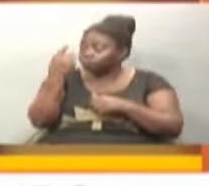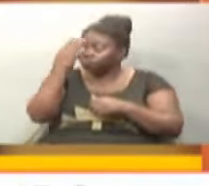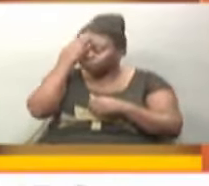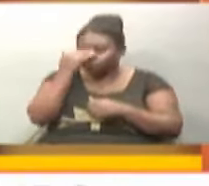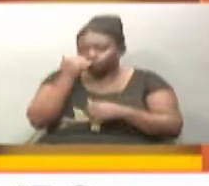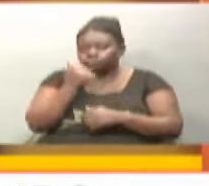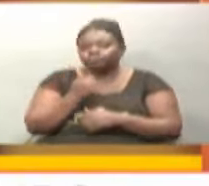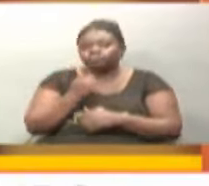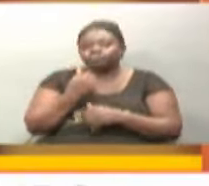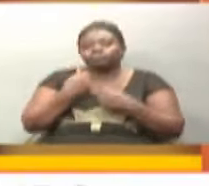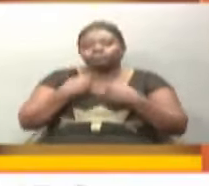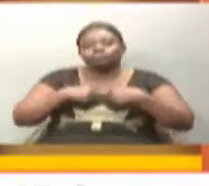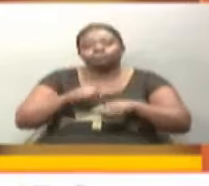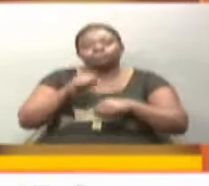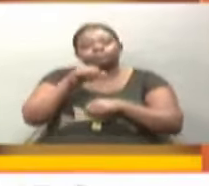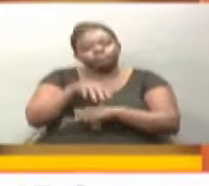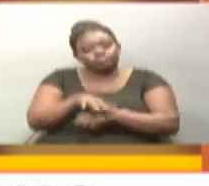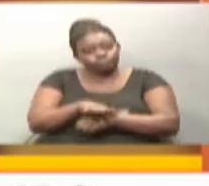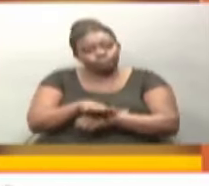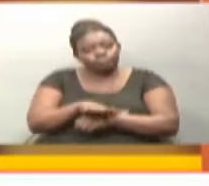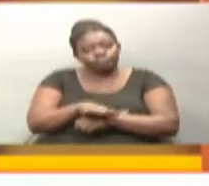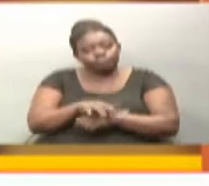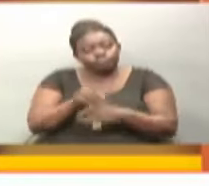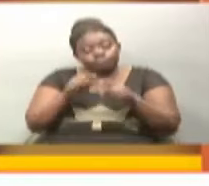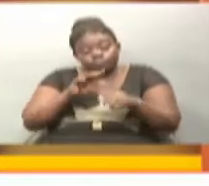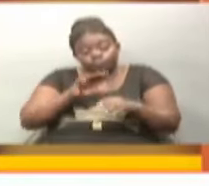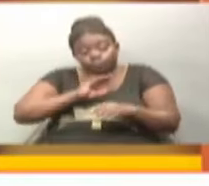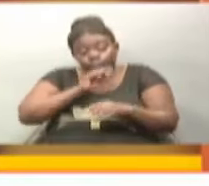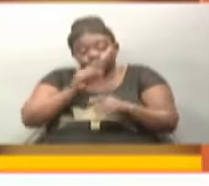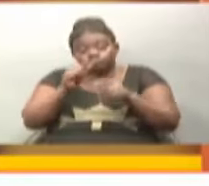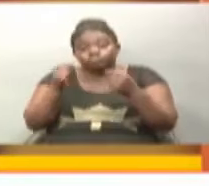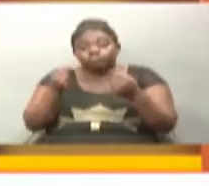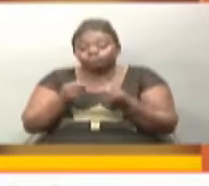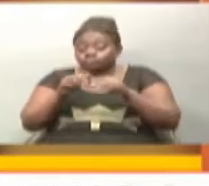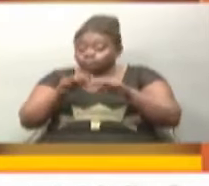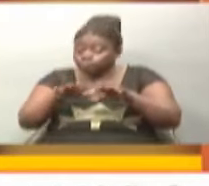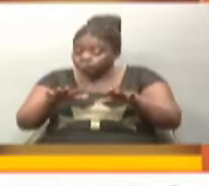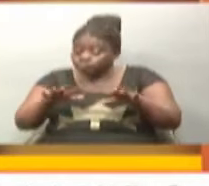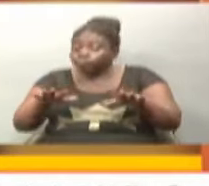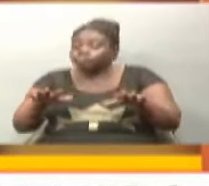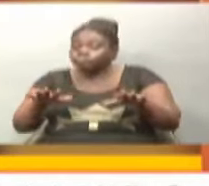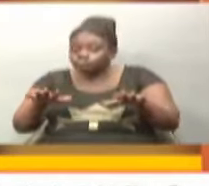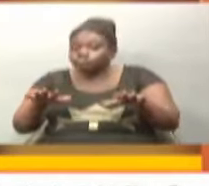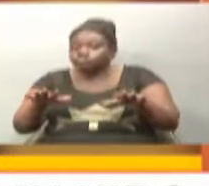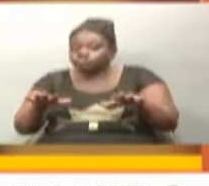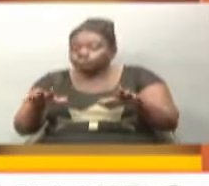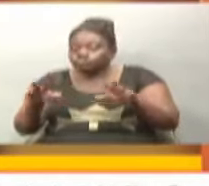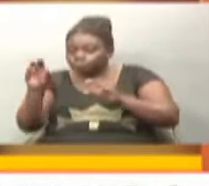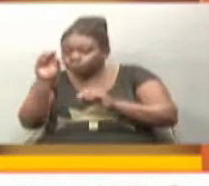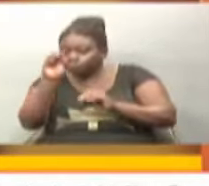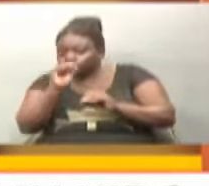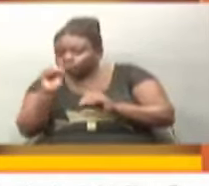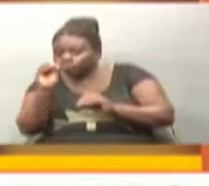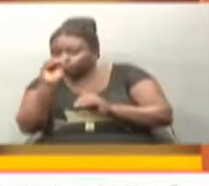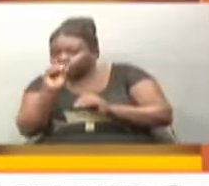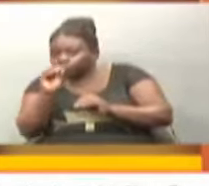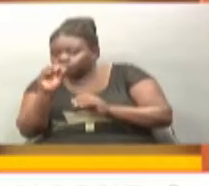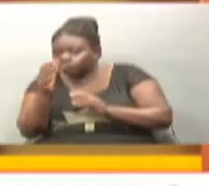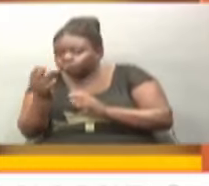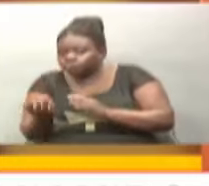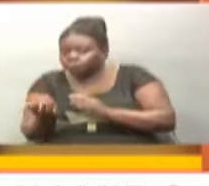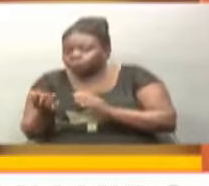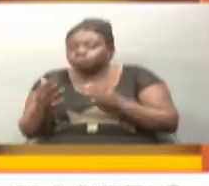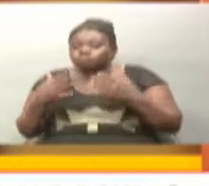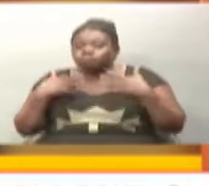lwaki baakoze kino ekikolwa, naye ttiimu yaffe eri ku ground eri mu kunoonyereza.